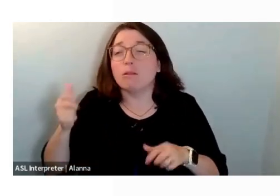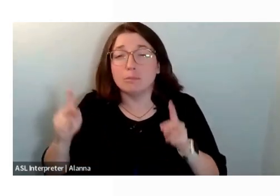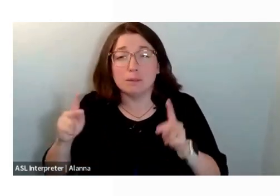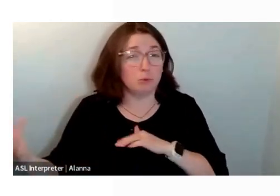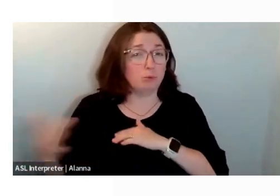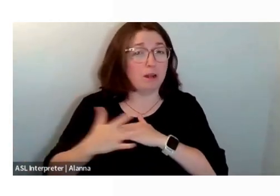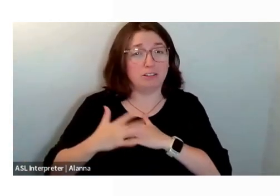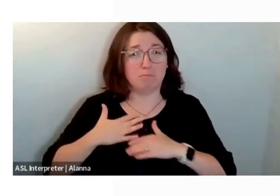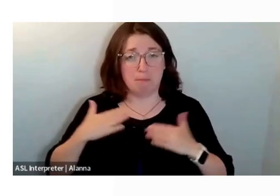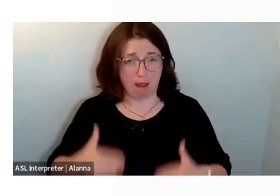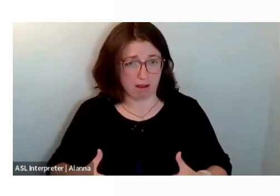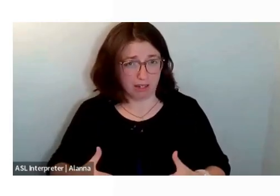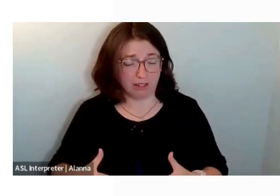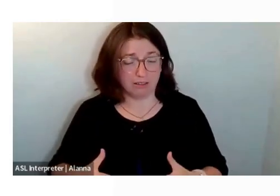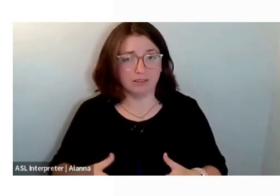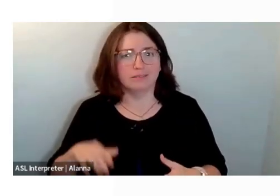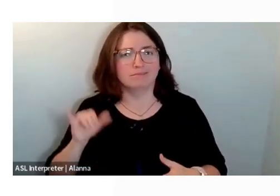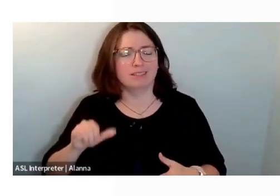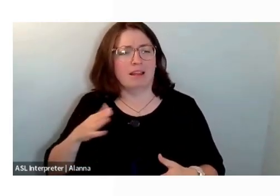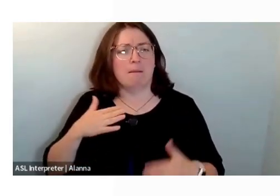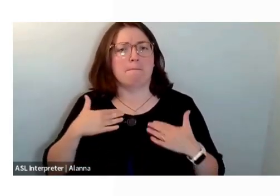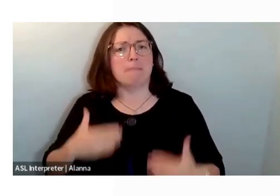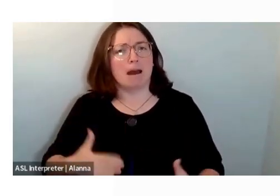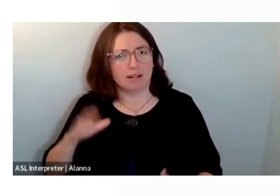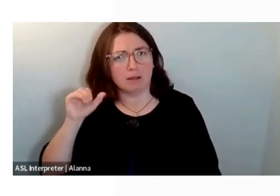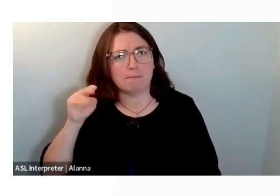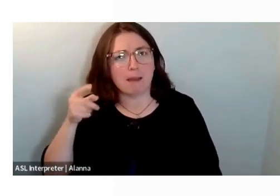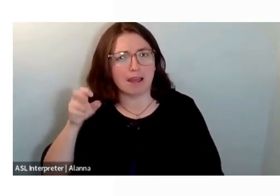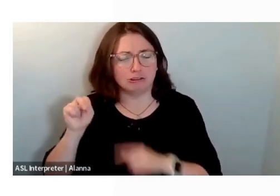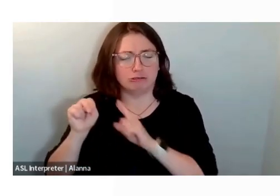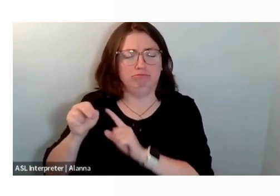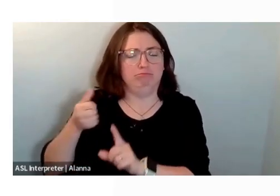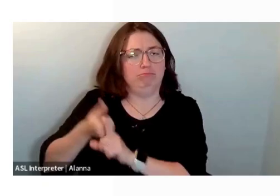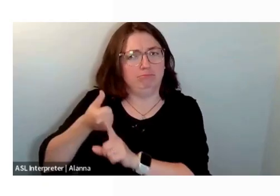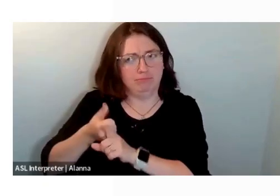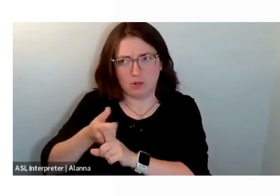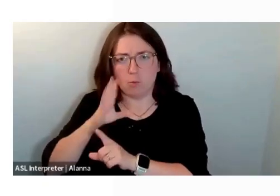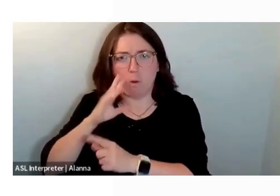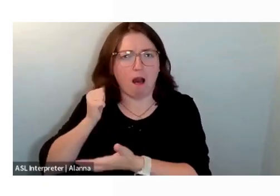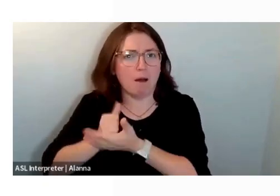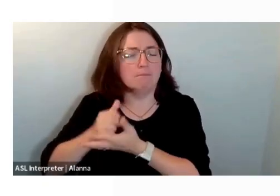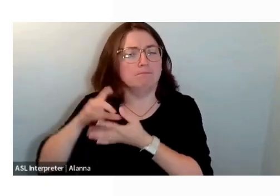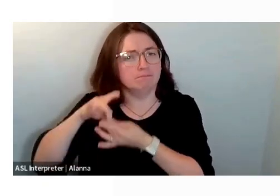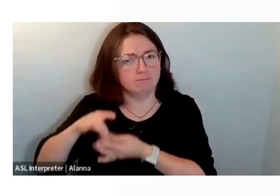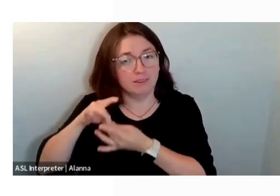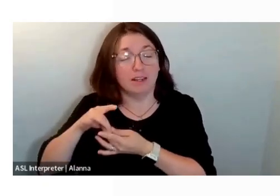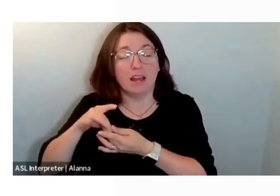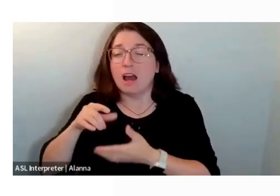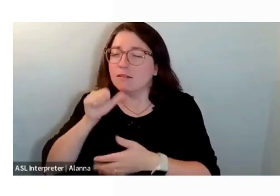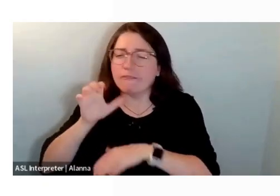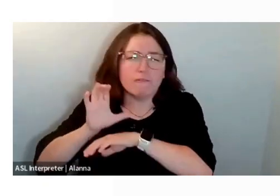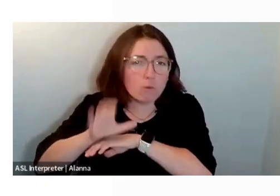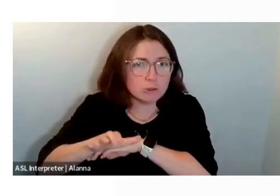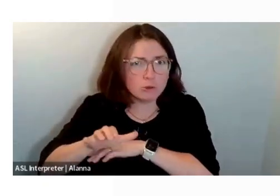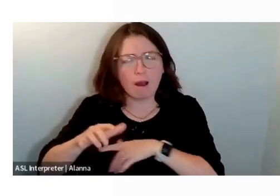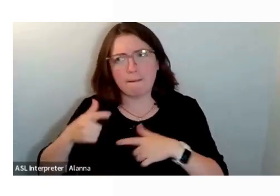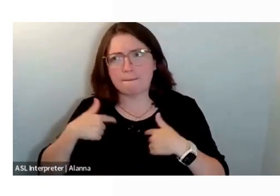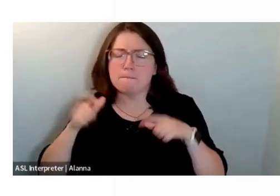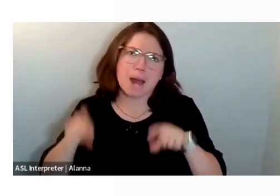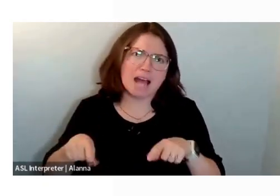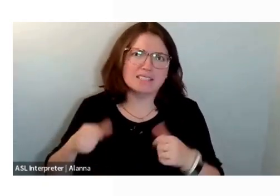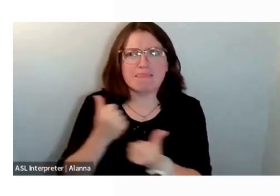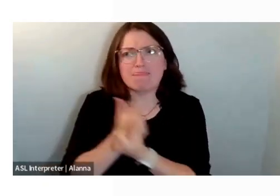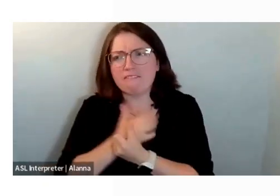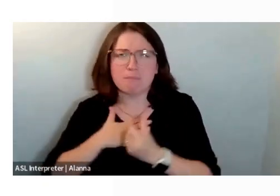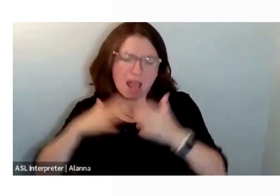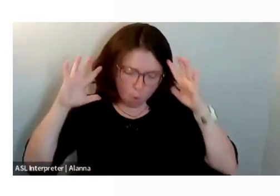that gap. And this is not about forcing yourself to love every part of your body. It's not about pretending